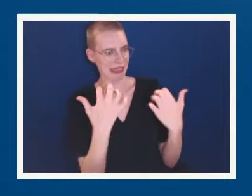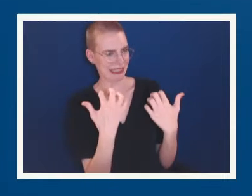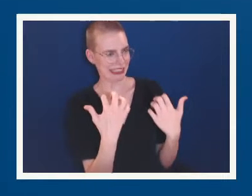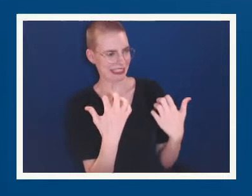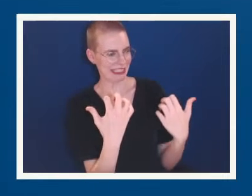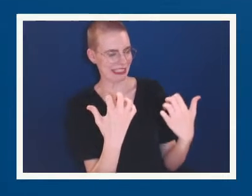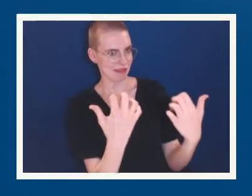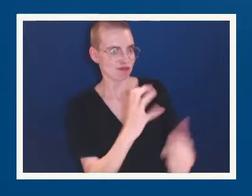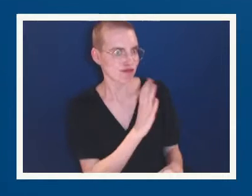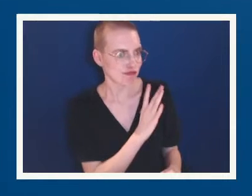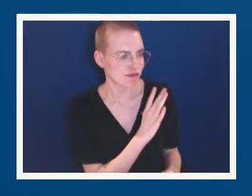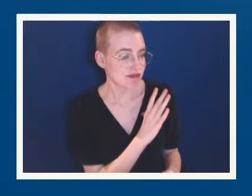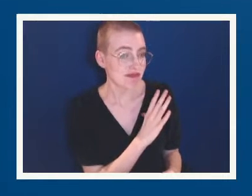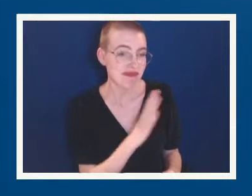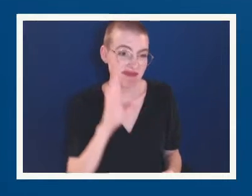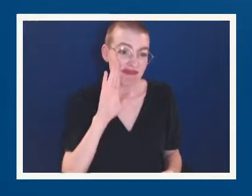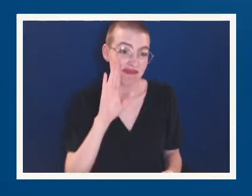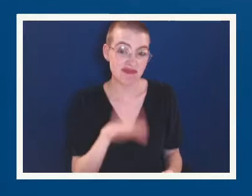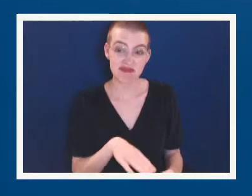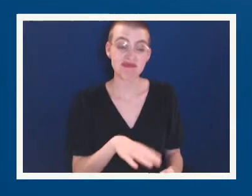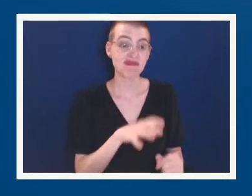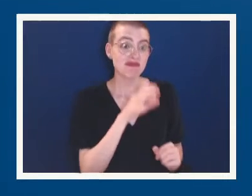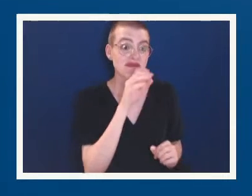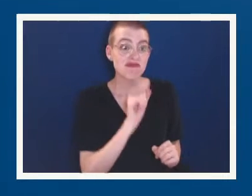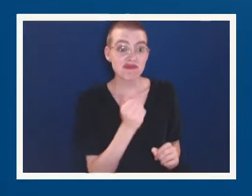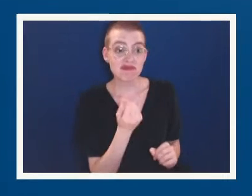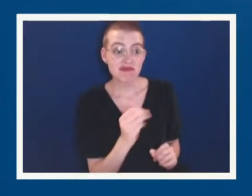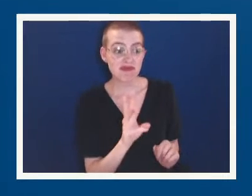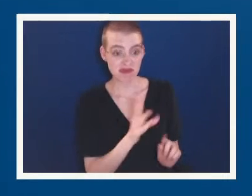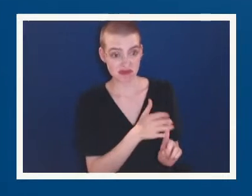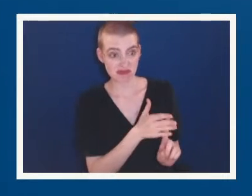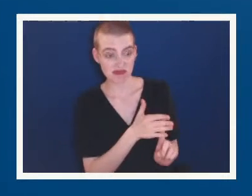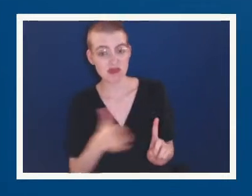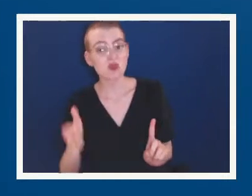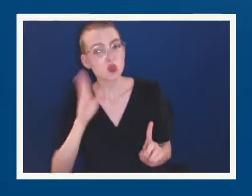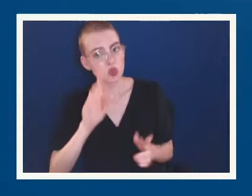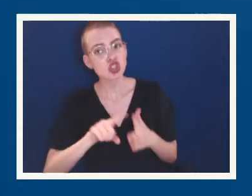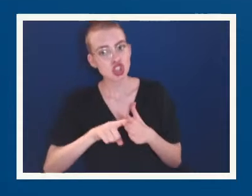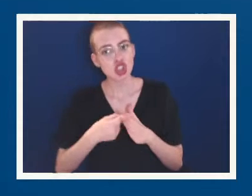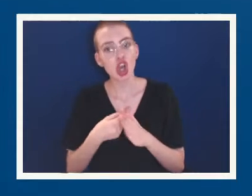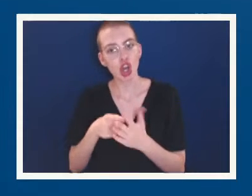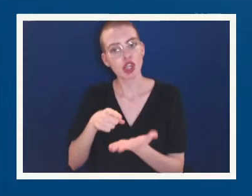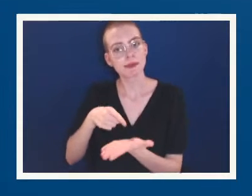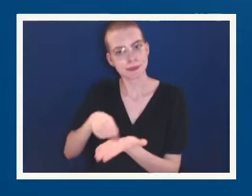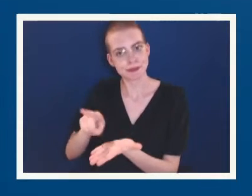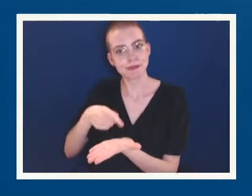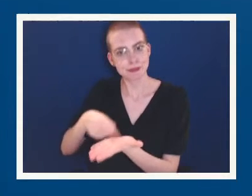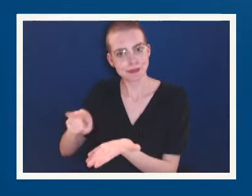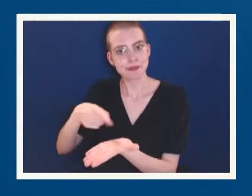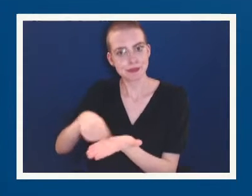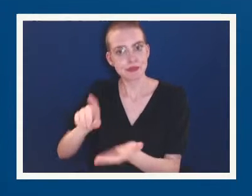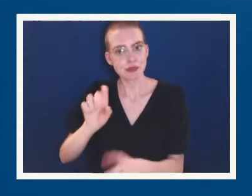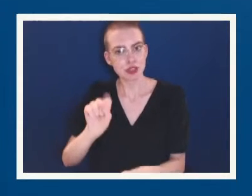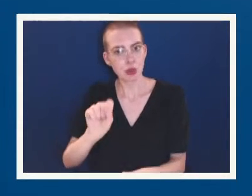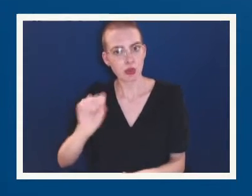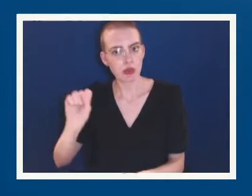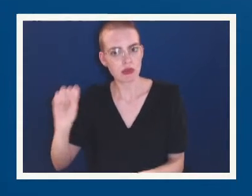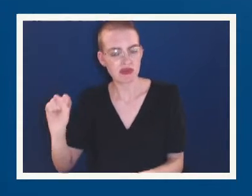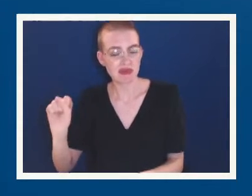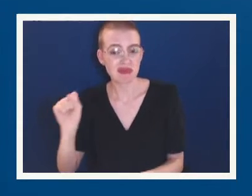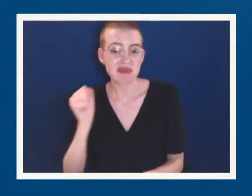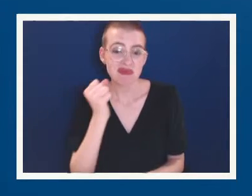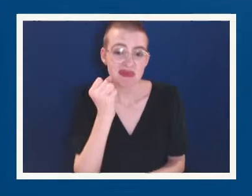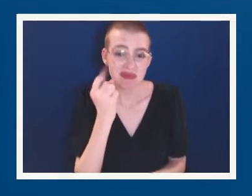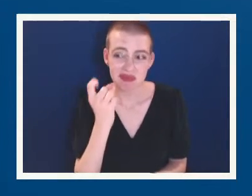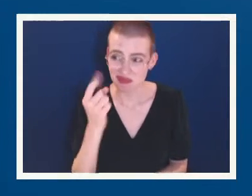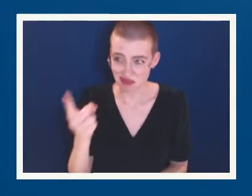know is from the time you're 16, you have money taken out to pay for Social Security. But guess what? You're somebody out there who's busting their